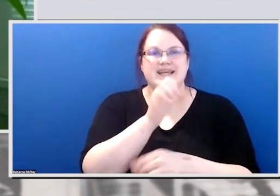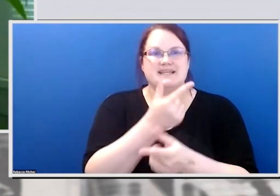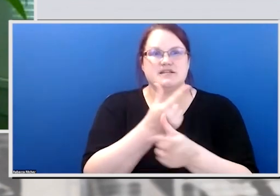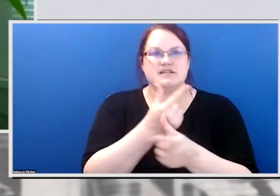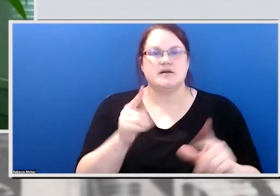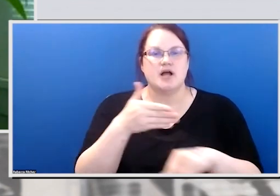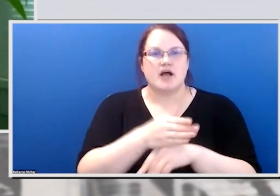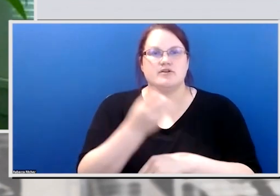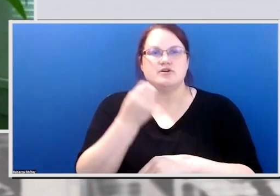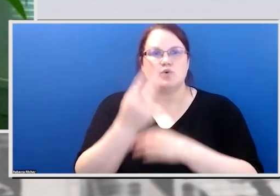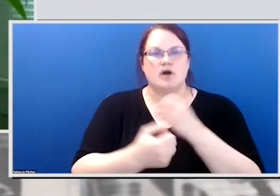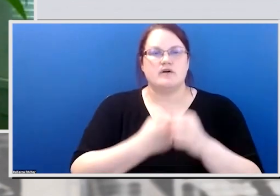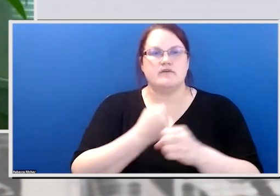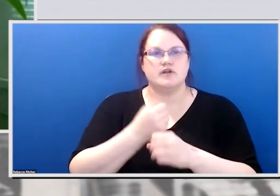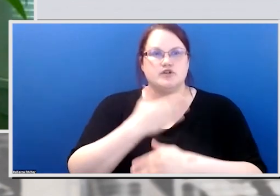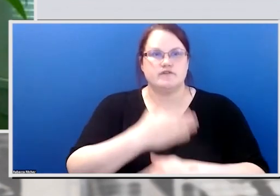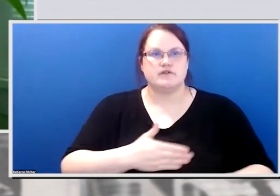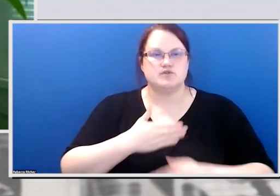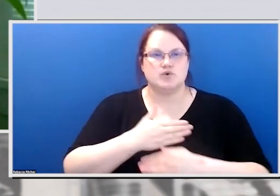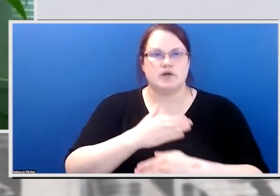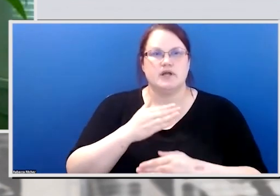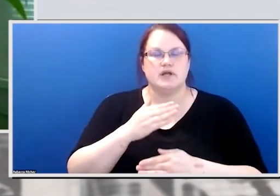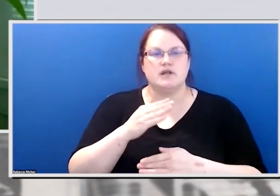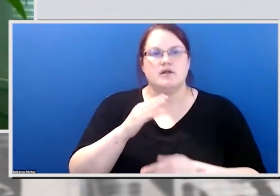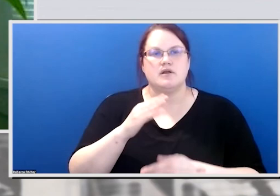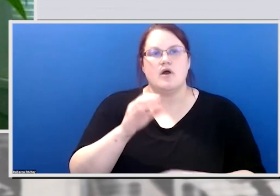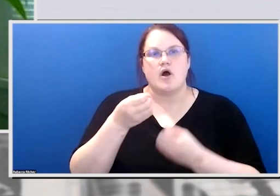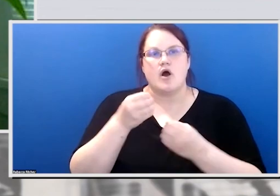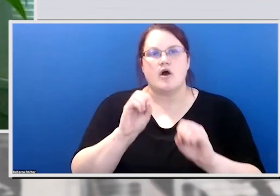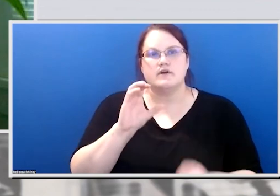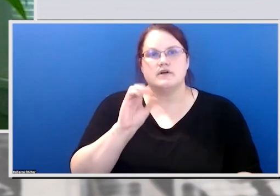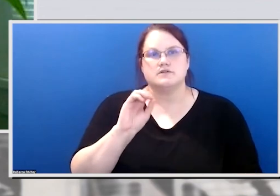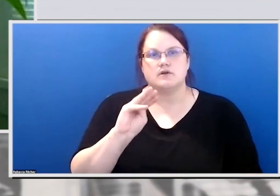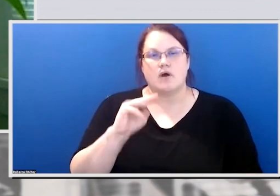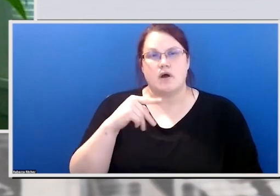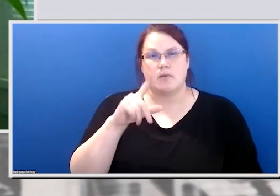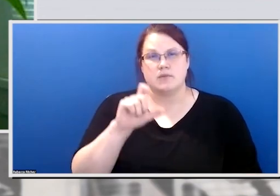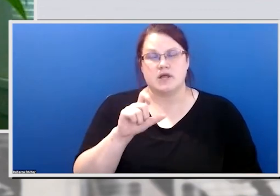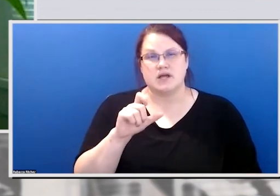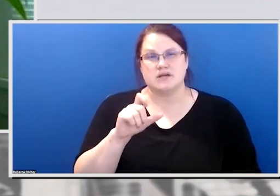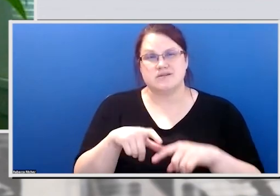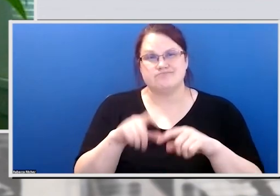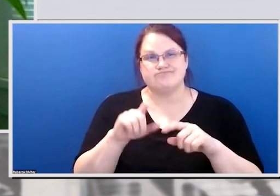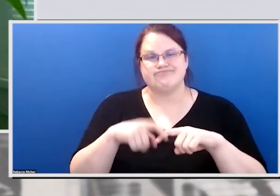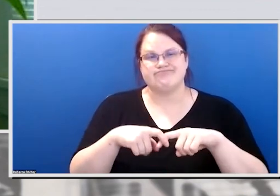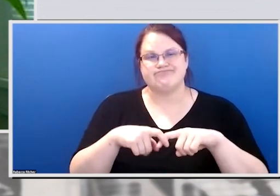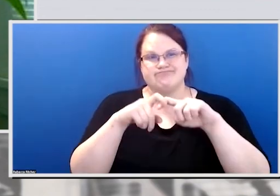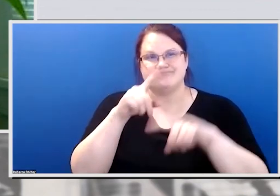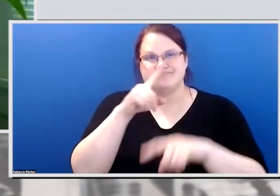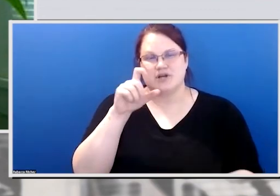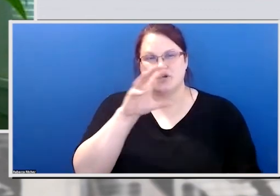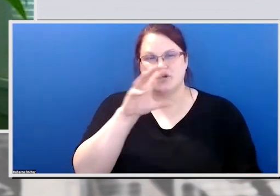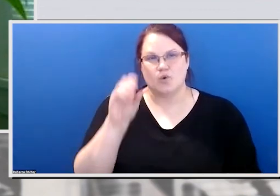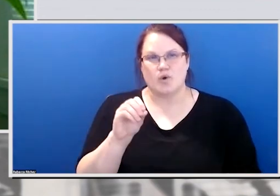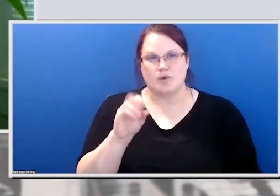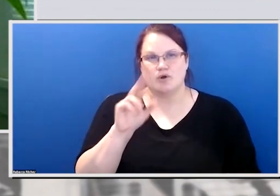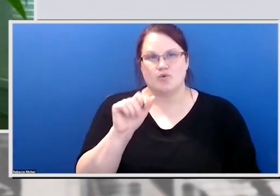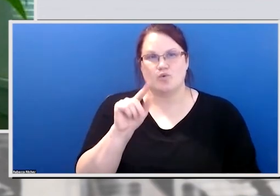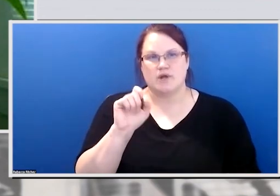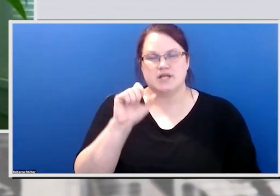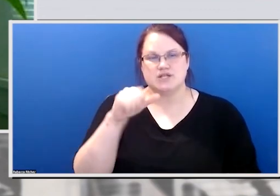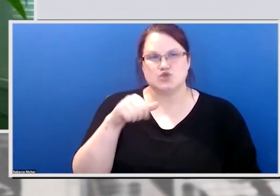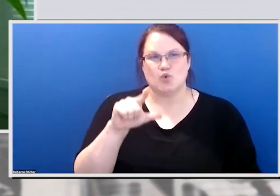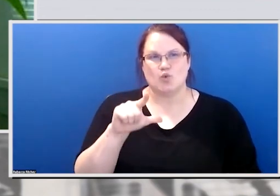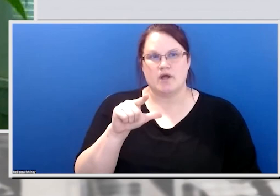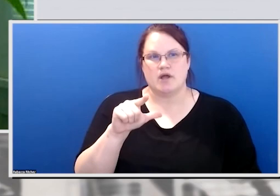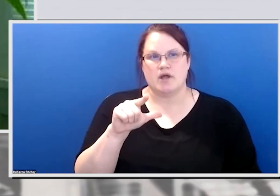enjoying a lease in one of the office complexes on Broad Street, their lease was terminated due to the corporate rate for square footage being significantly